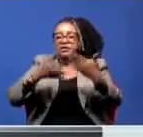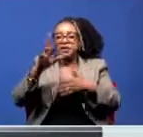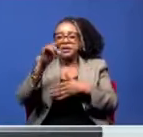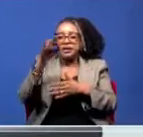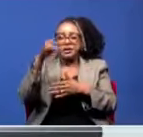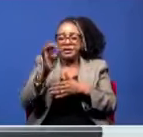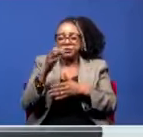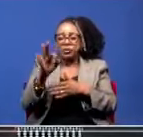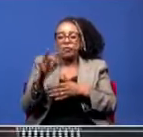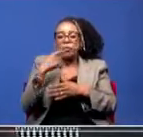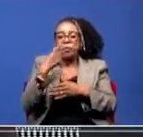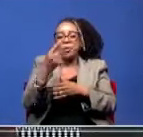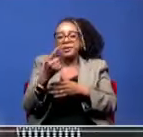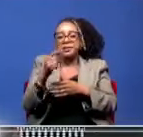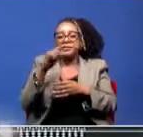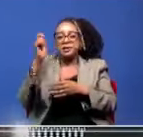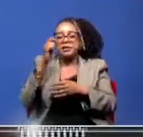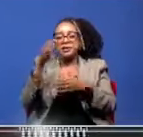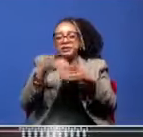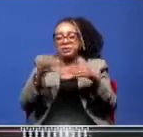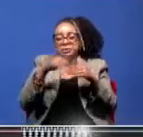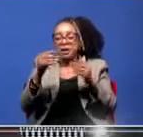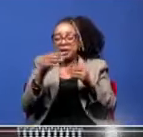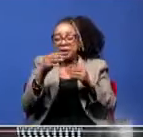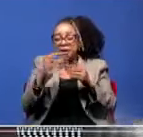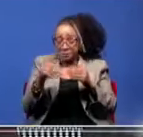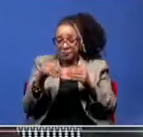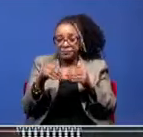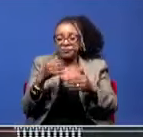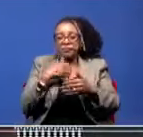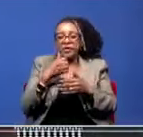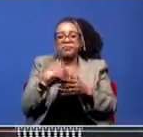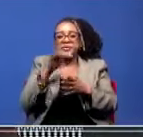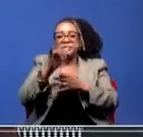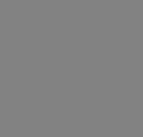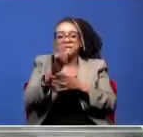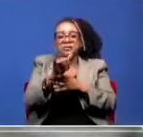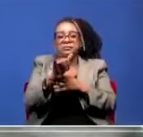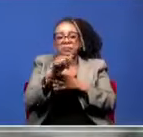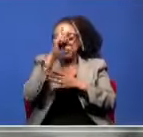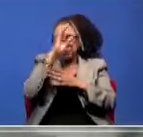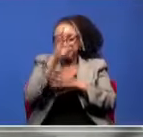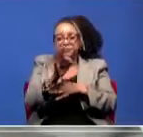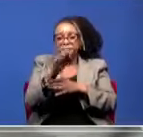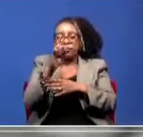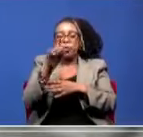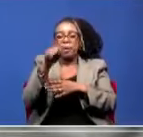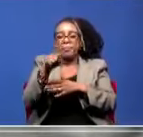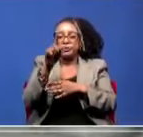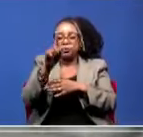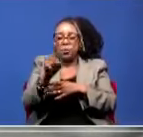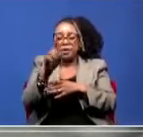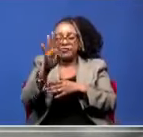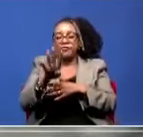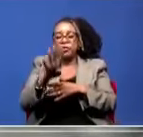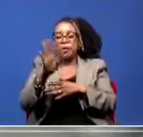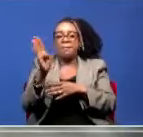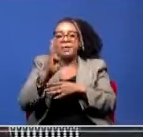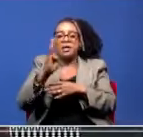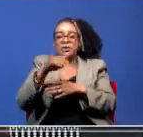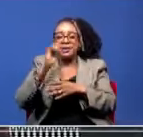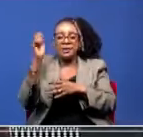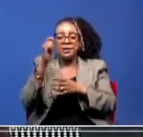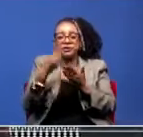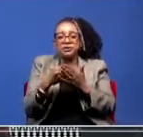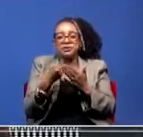Kenya shillings to a dollar, the total cost of the tender amounts to at least 1.14 billion Kenya